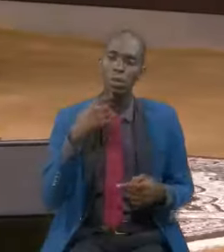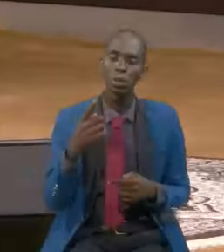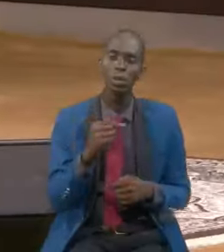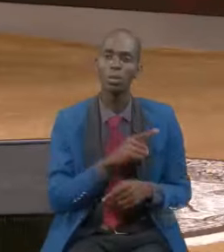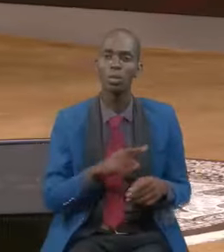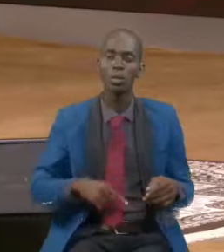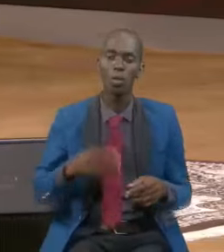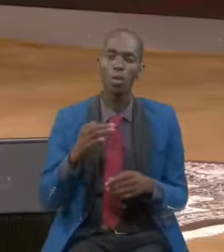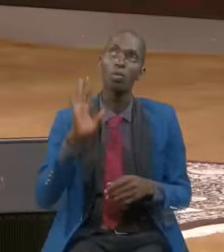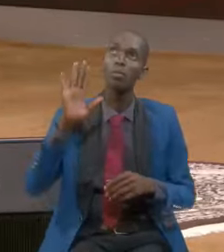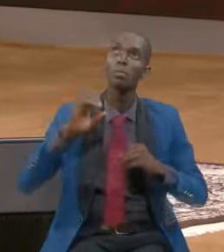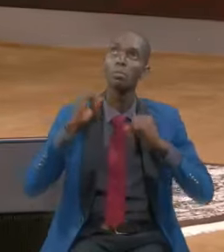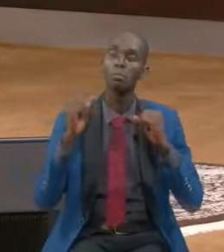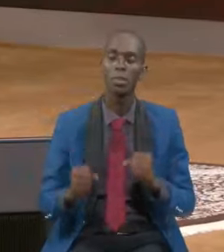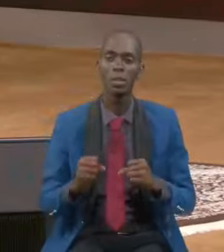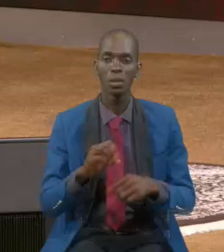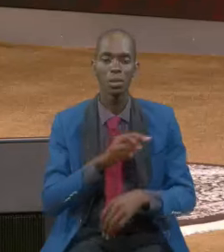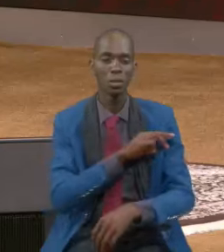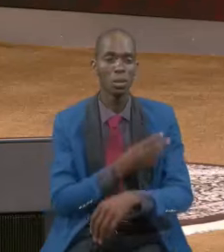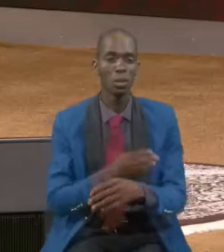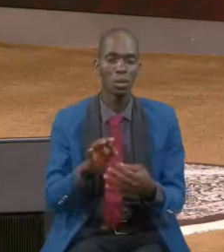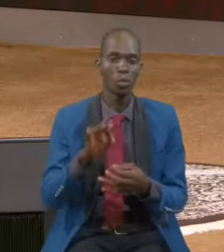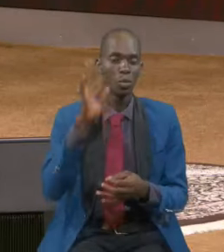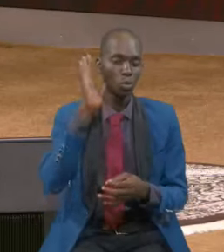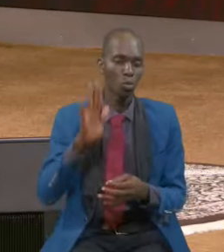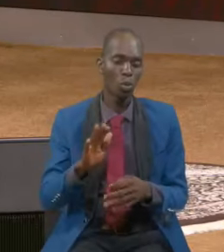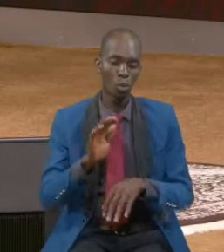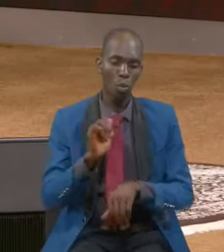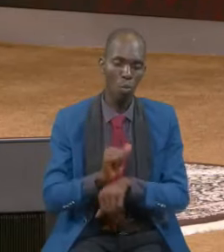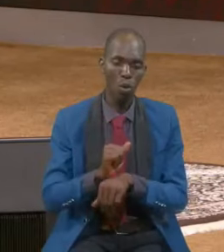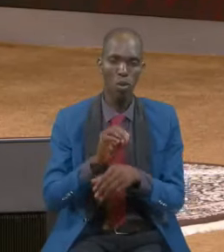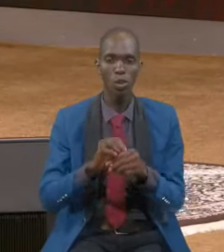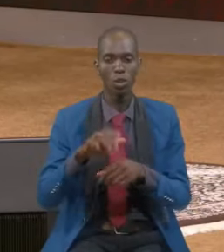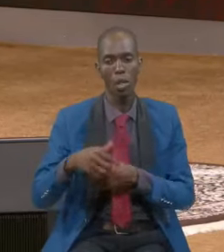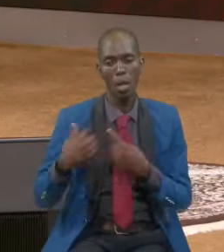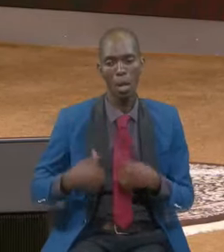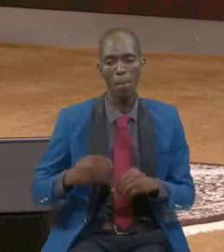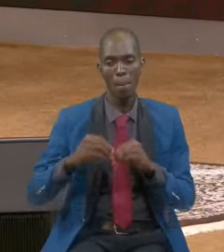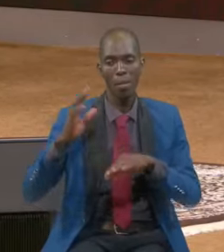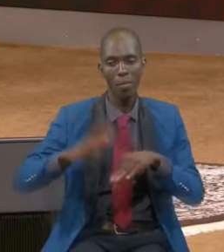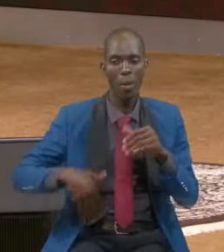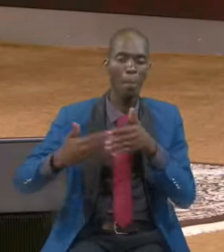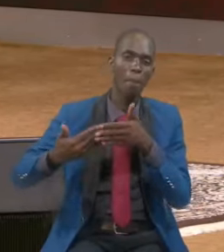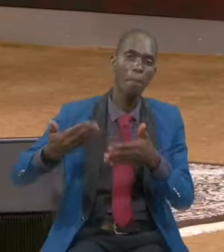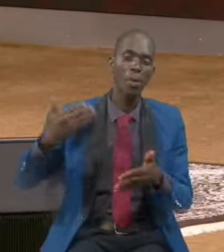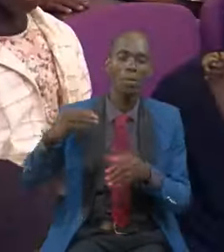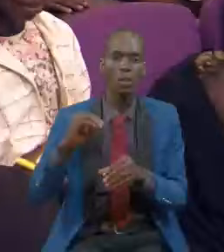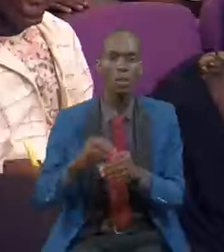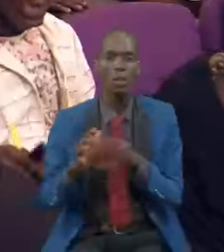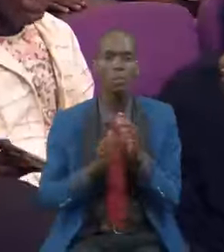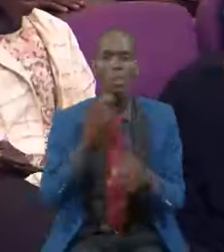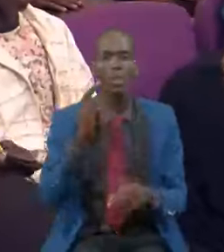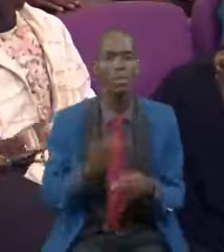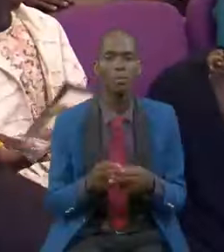his powerful Spirit will walk in your heart more than ever before in Jesus'